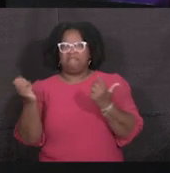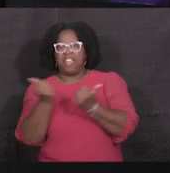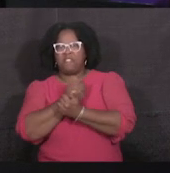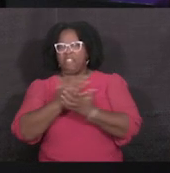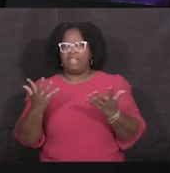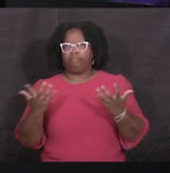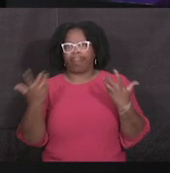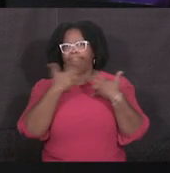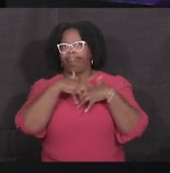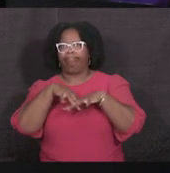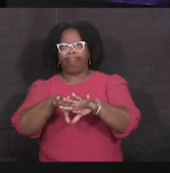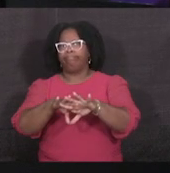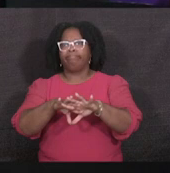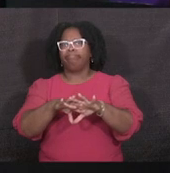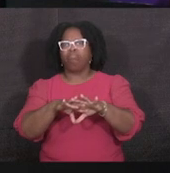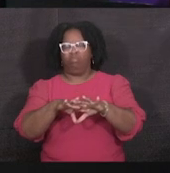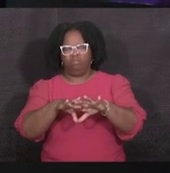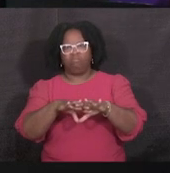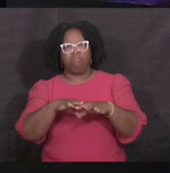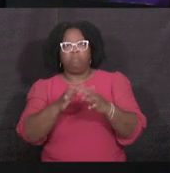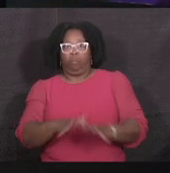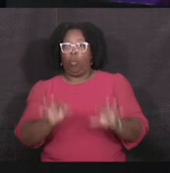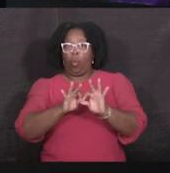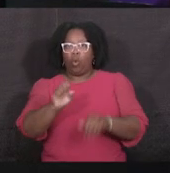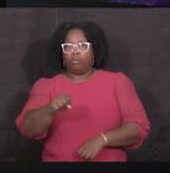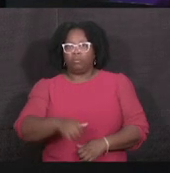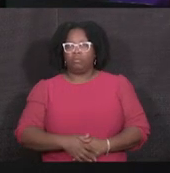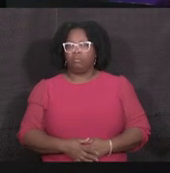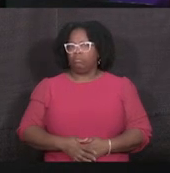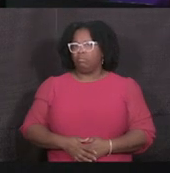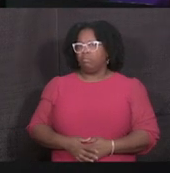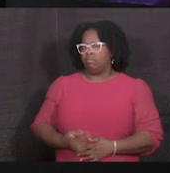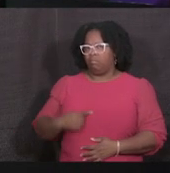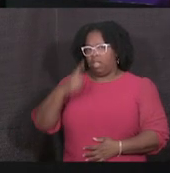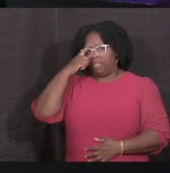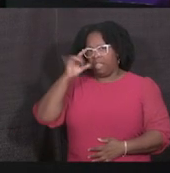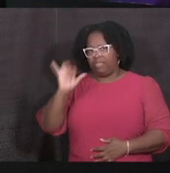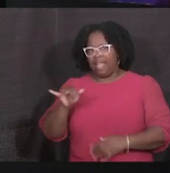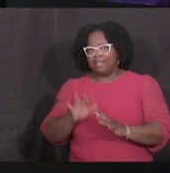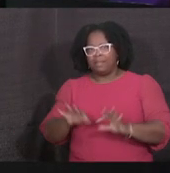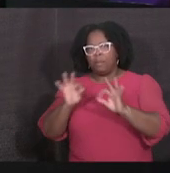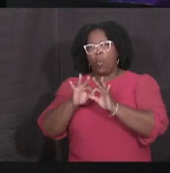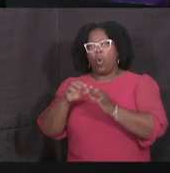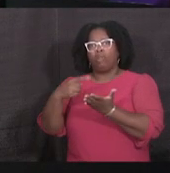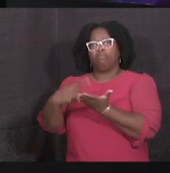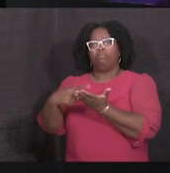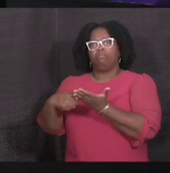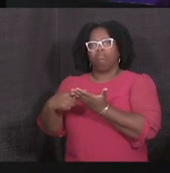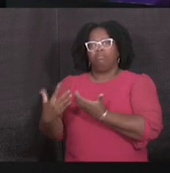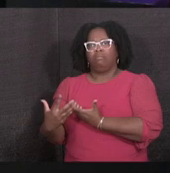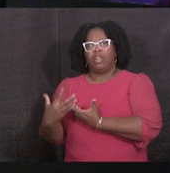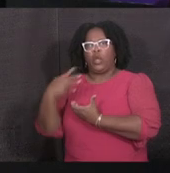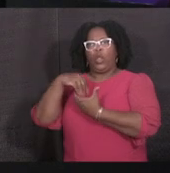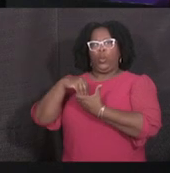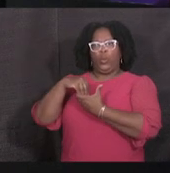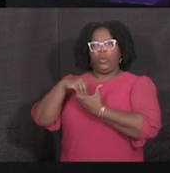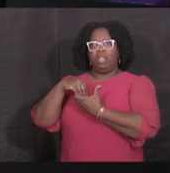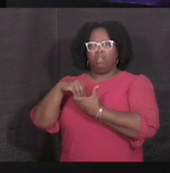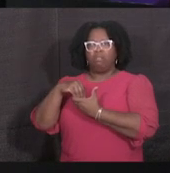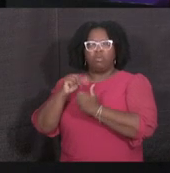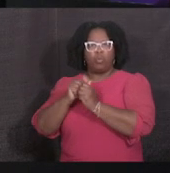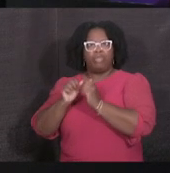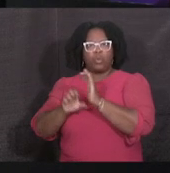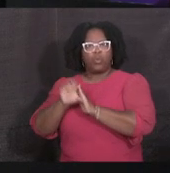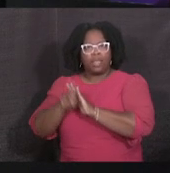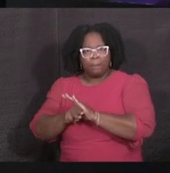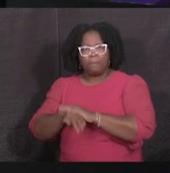intertwined inextricably and importantly. Well, I think that's important, I think, when we think about having it included, right, as part of the